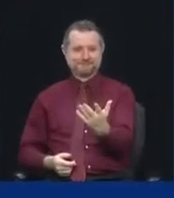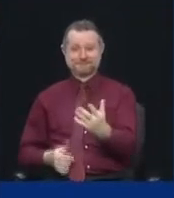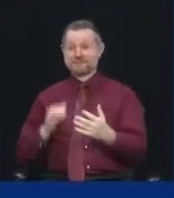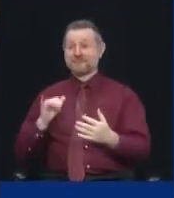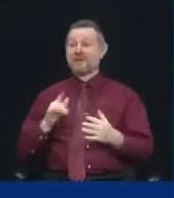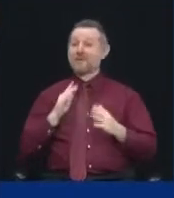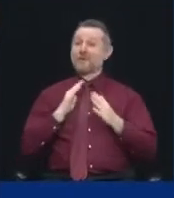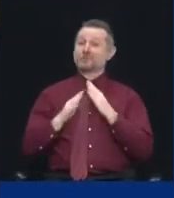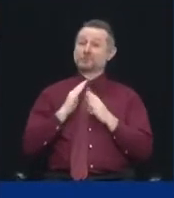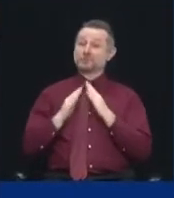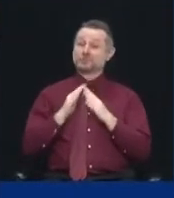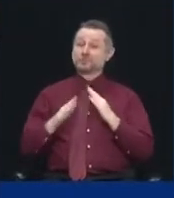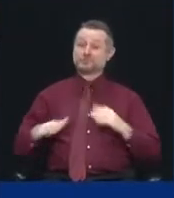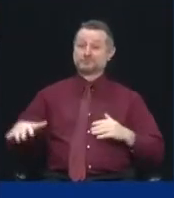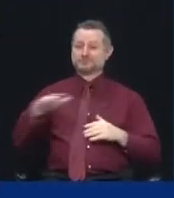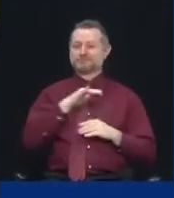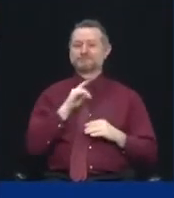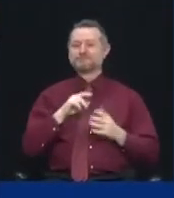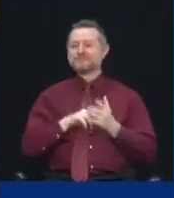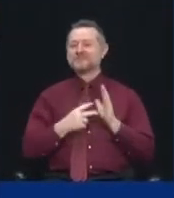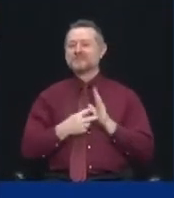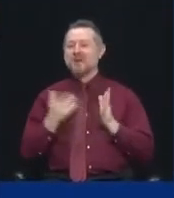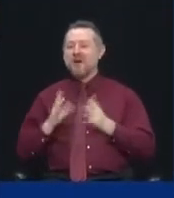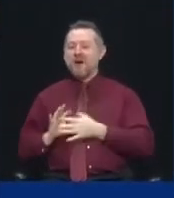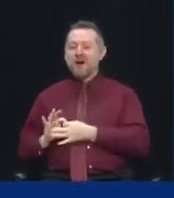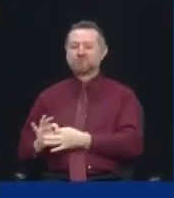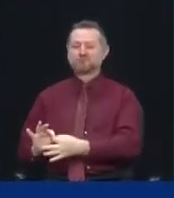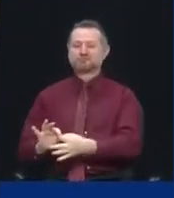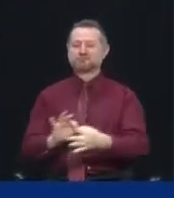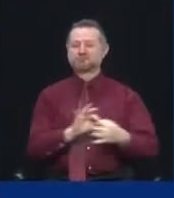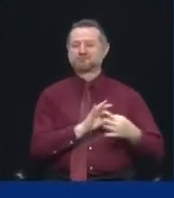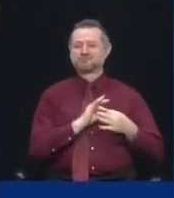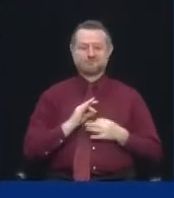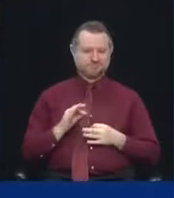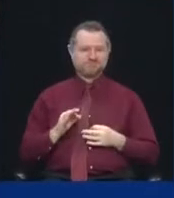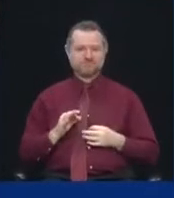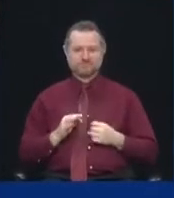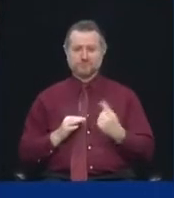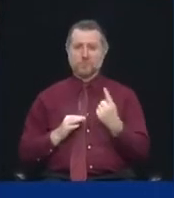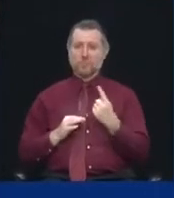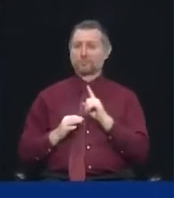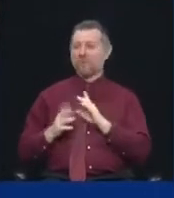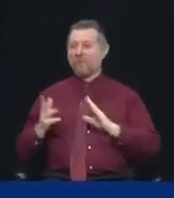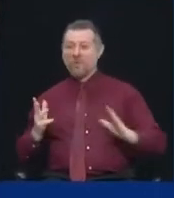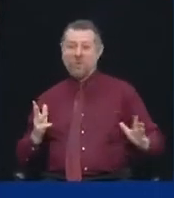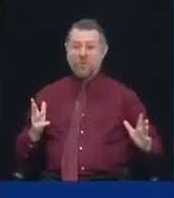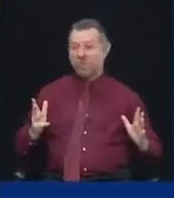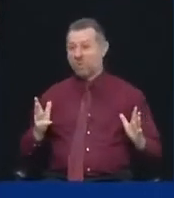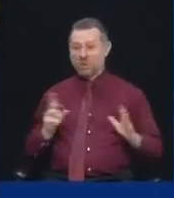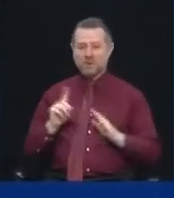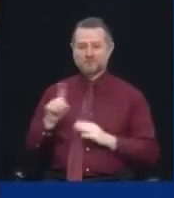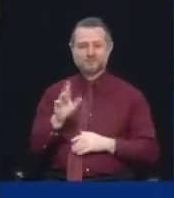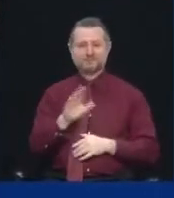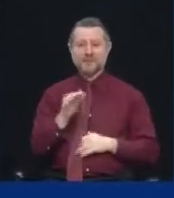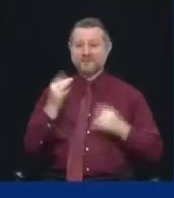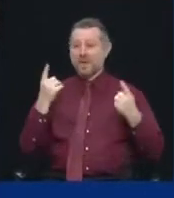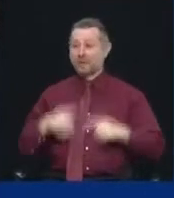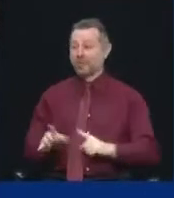communitas, of the common. You are part of a community. And if you get sick, you can make somebody else